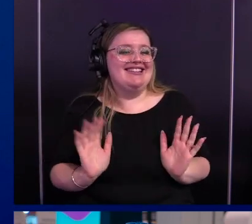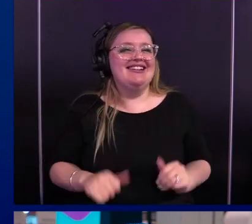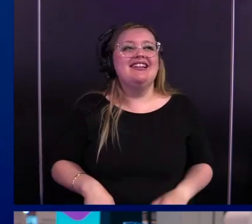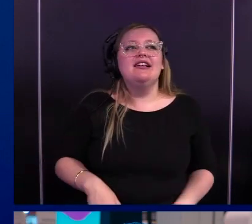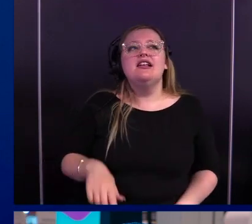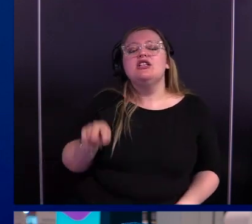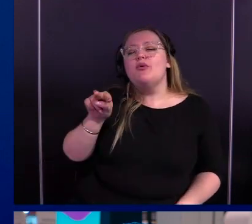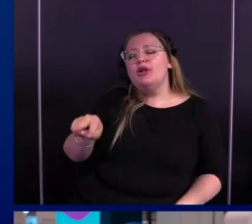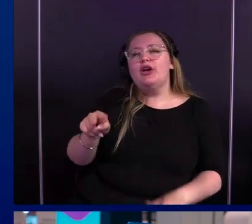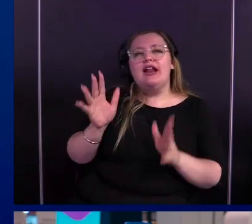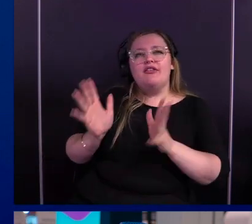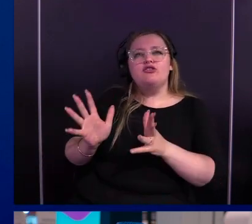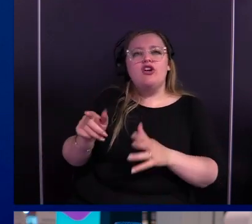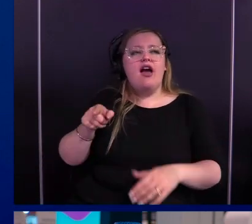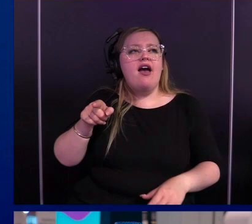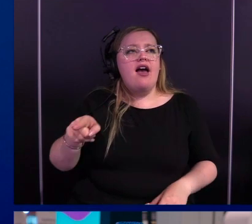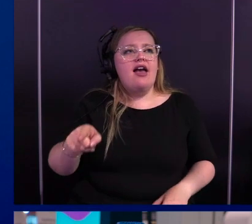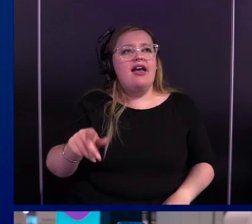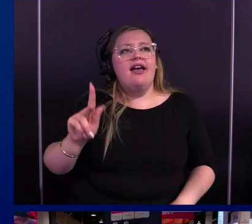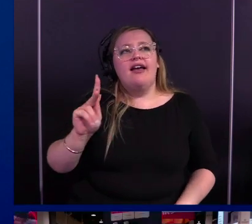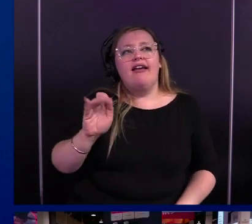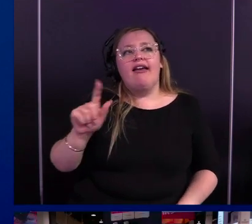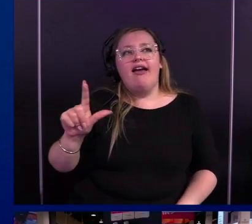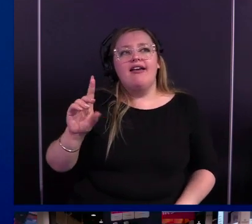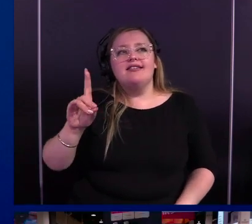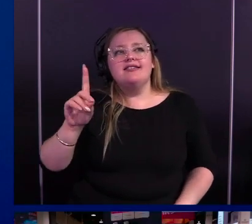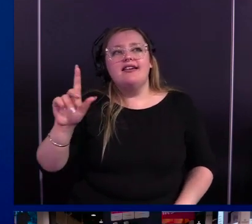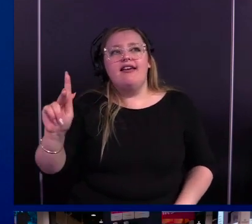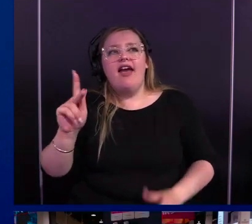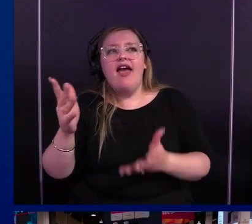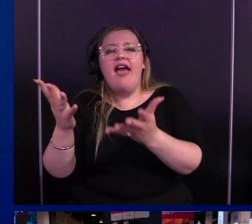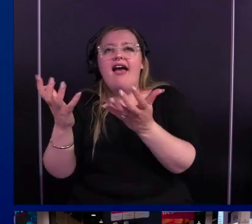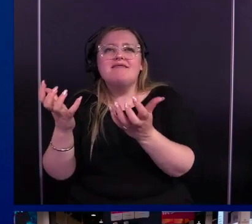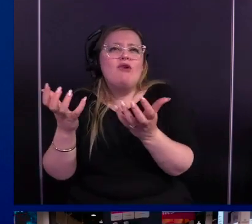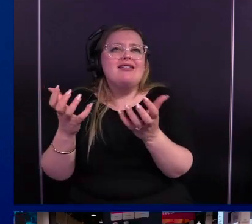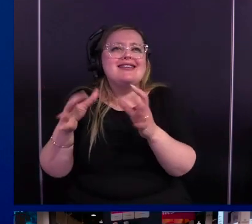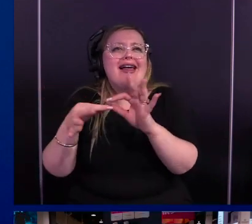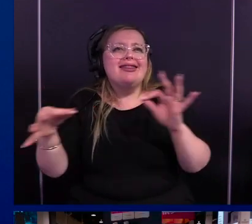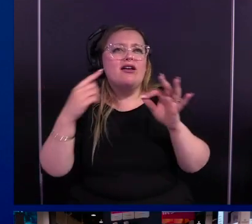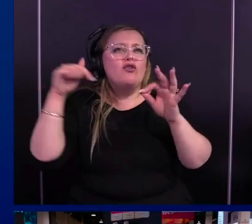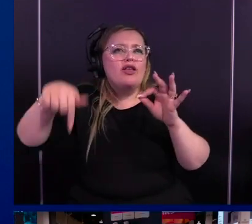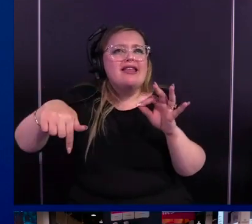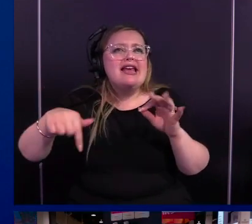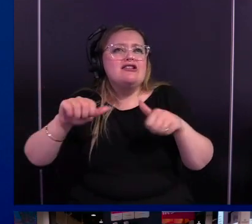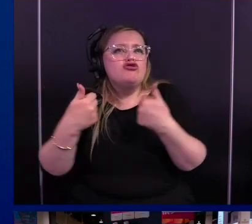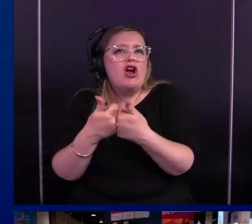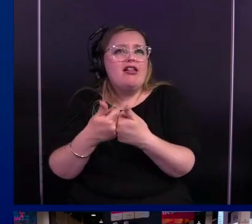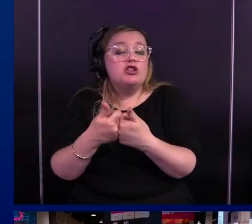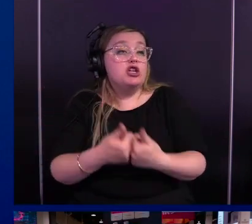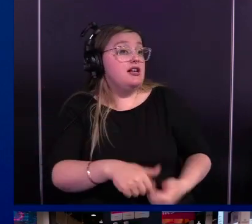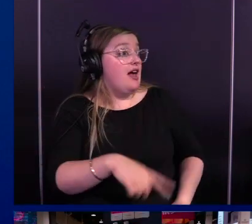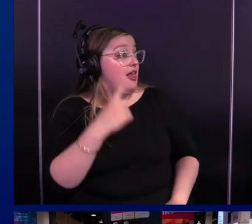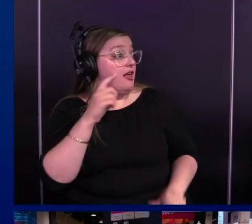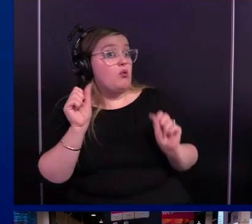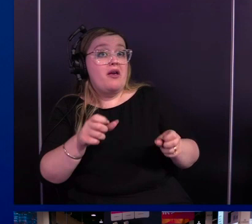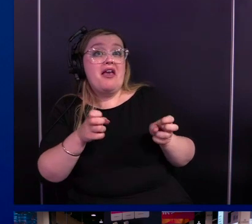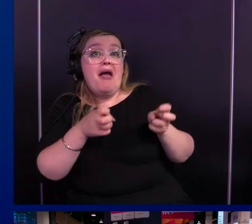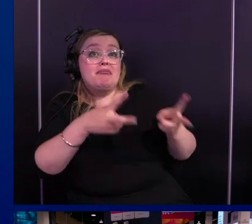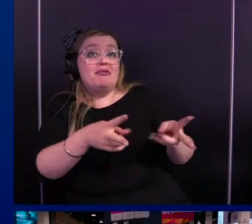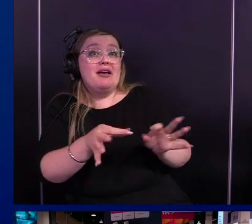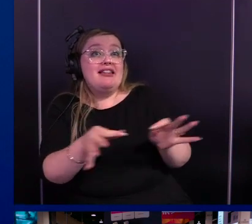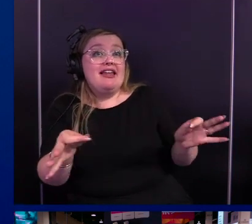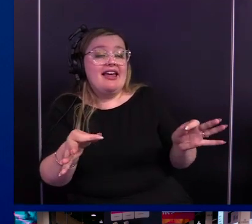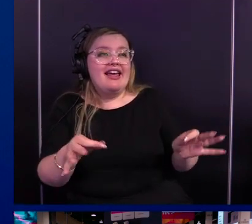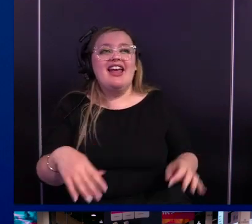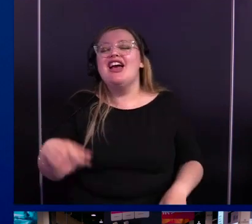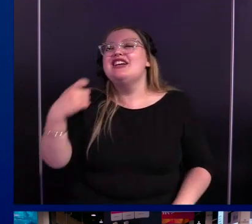keeping an eye on this. Kel DK is asking for a link to these challenges. Do we have a link that we can share? I think we should, yeah. Hopefully right, we so can drop that in here. Kel DK, I